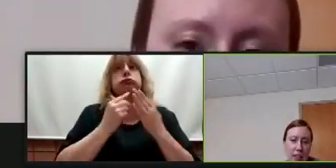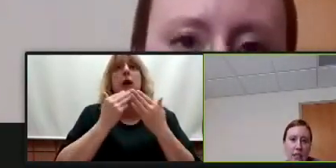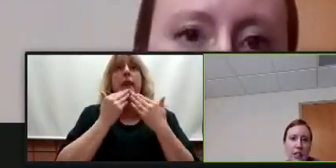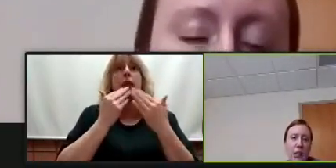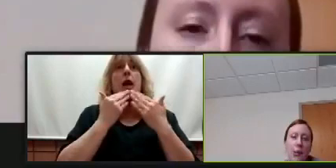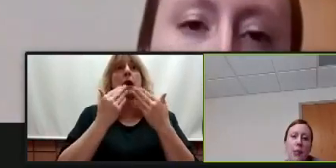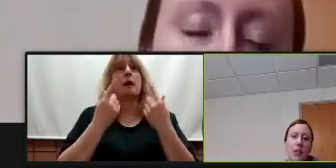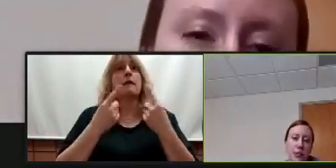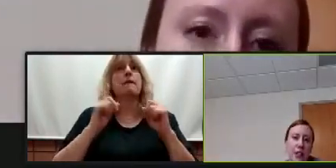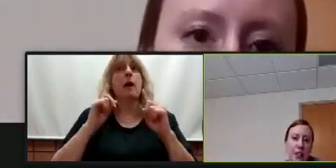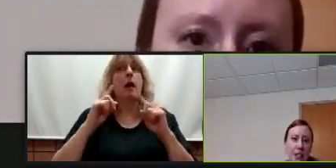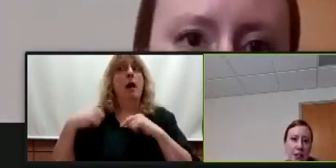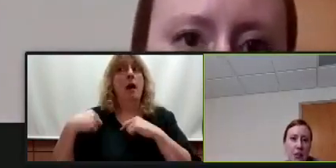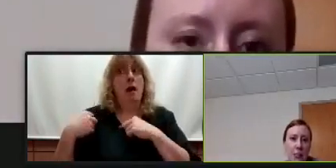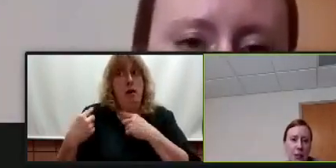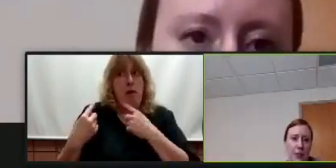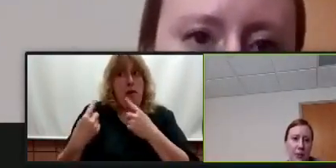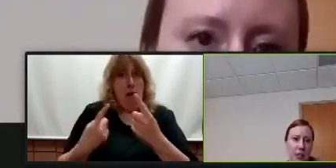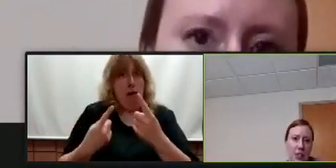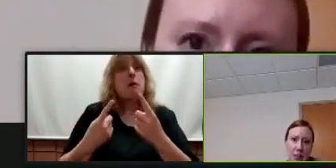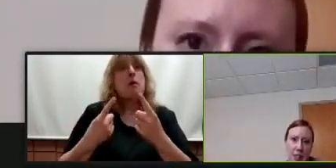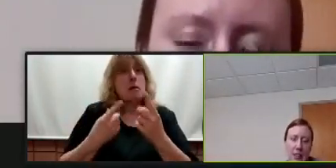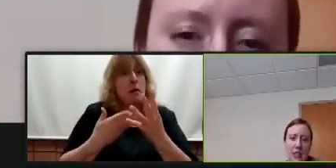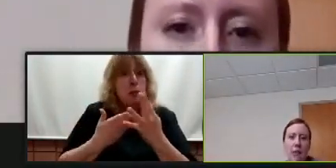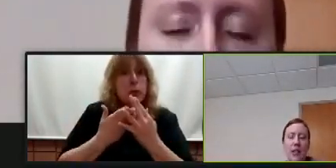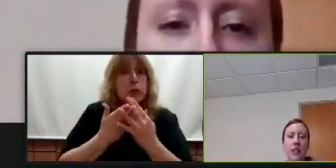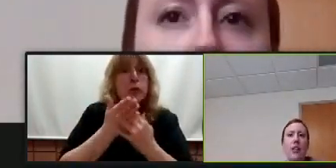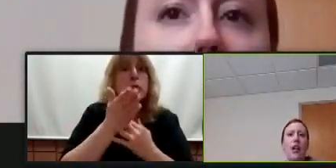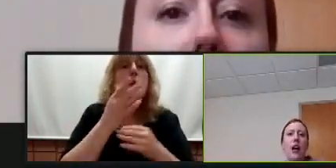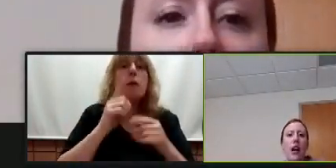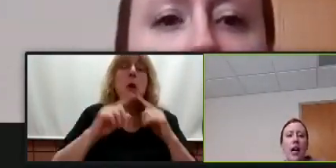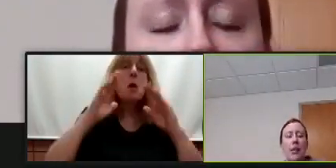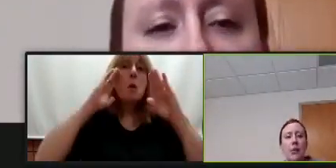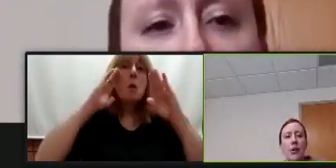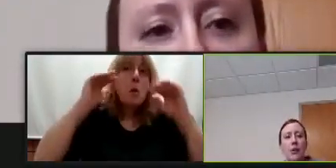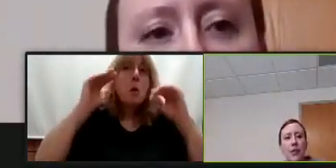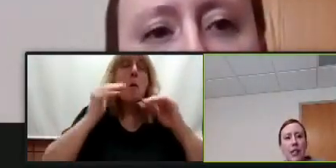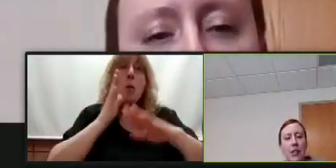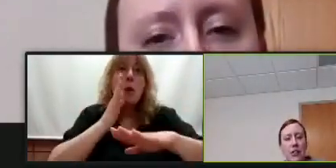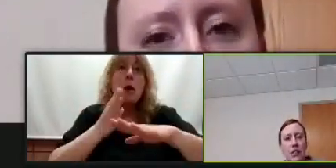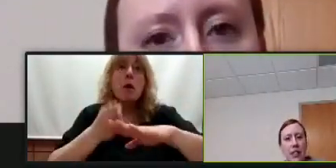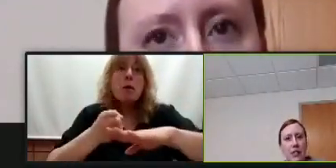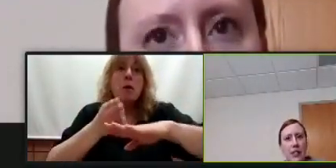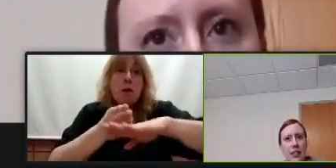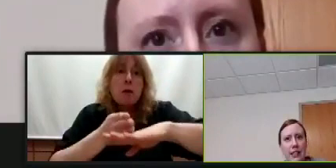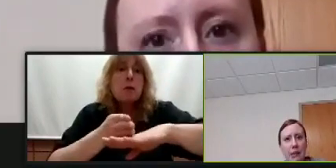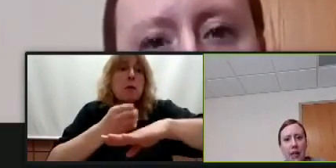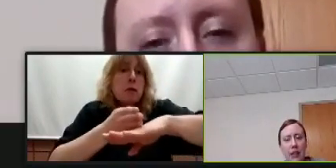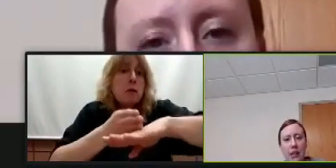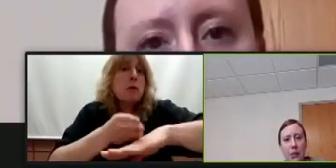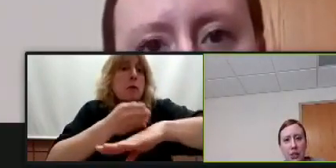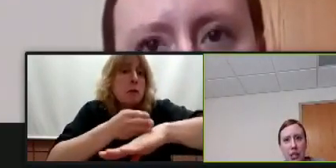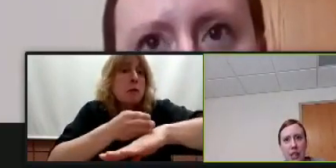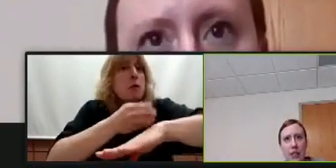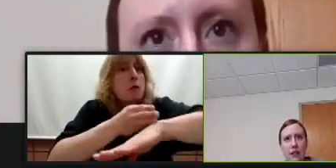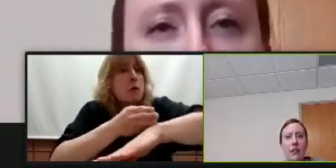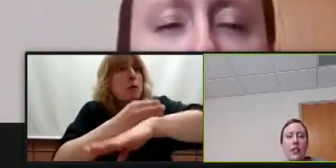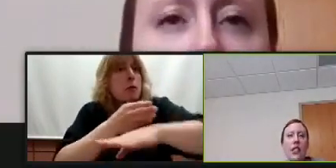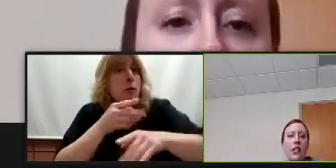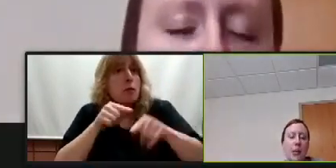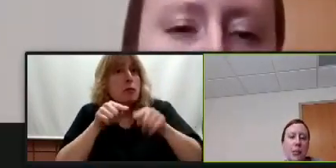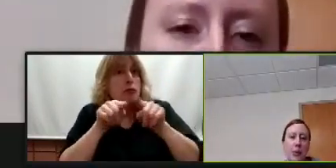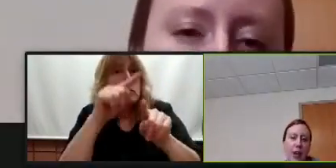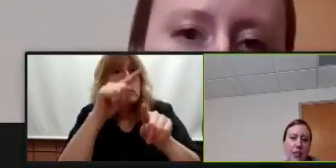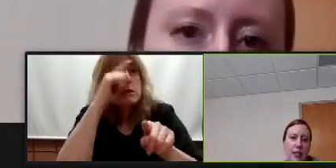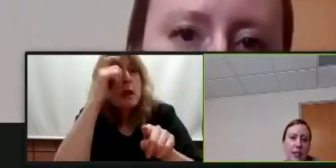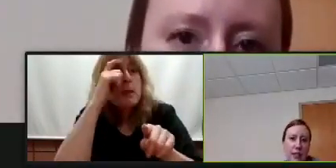yet, but we're hopeful that things will improve, especially as we get to the summer. And we're hopeful that we can just kind of take a step back and appreciate